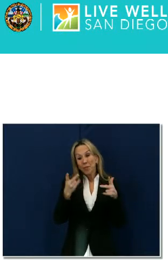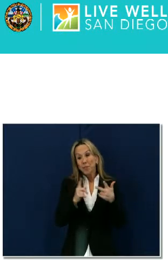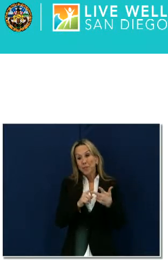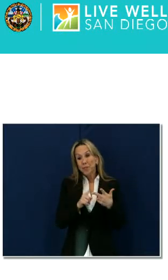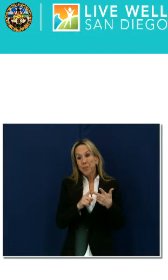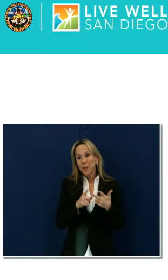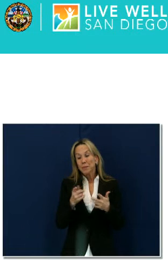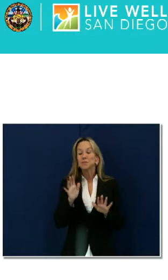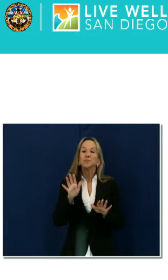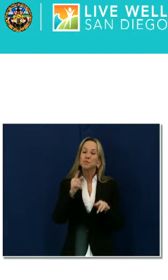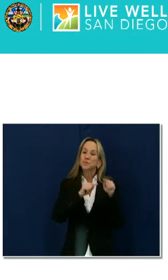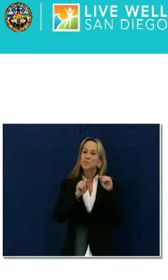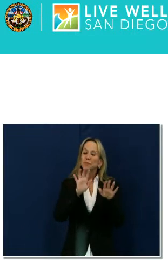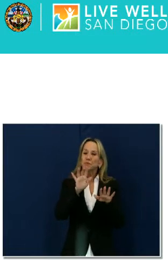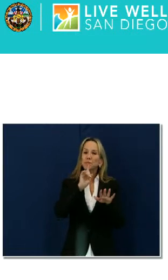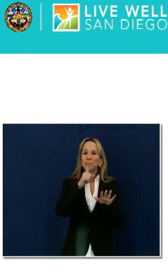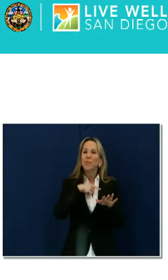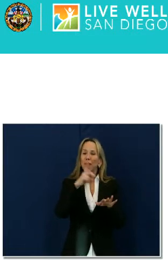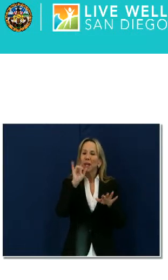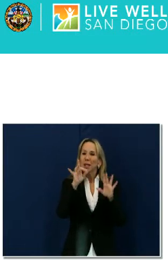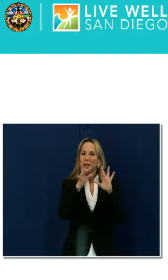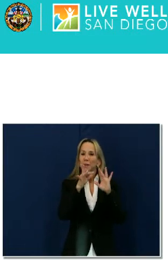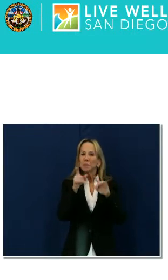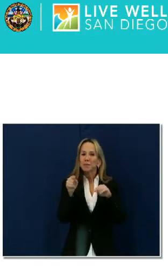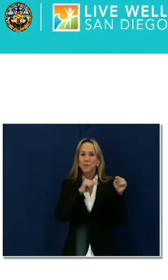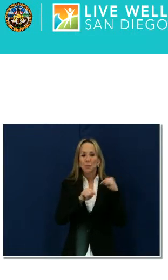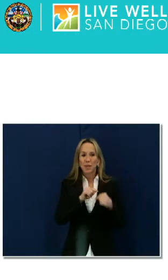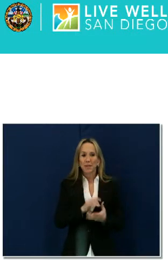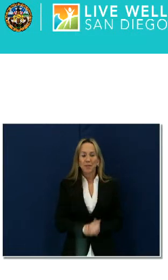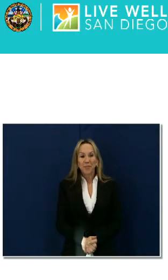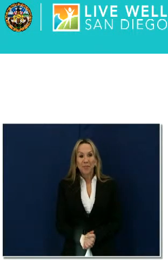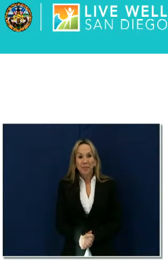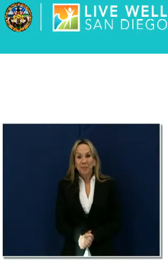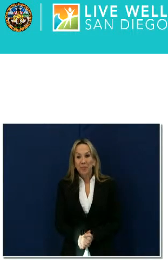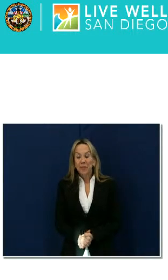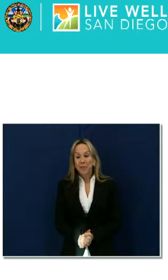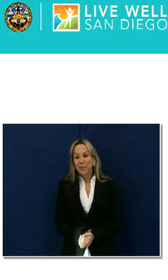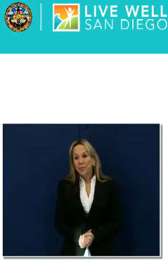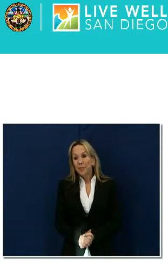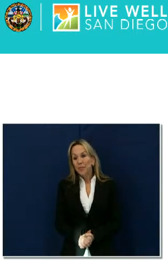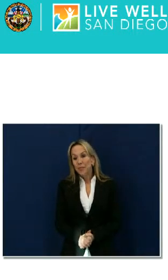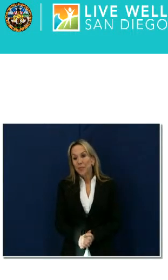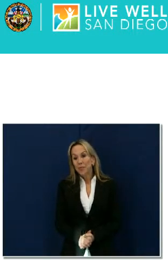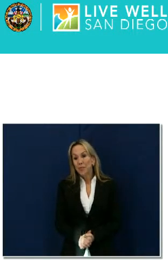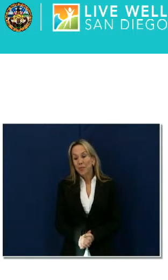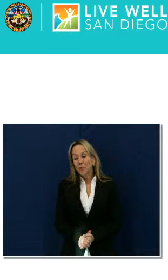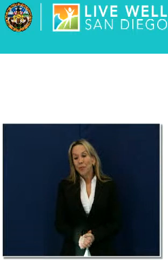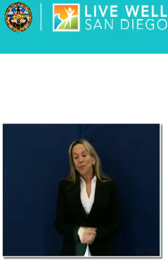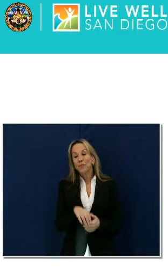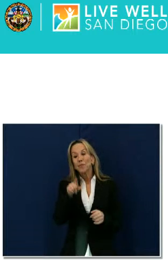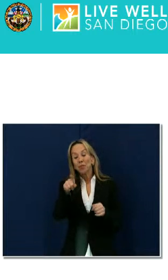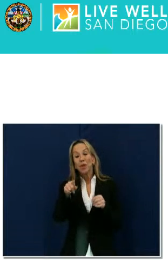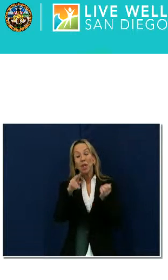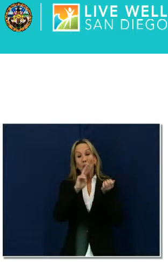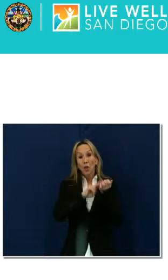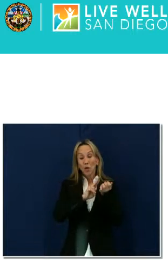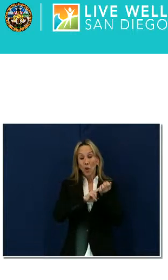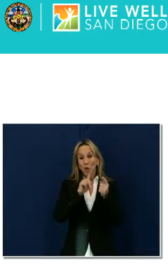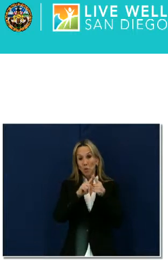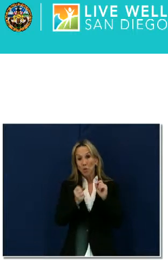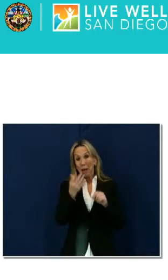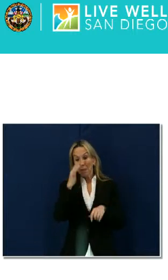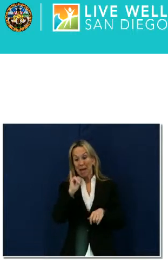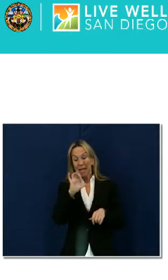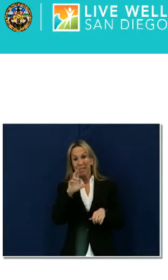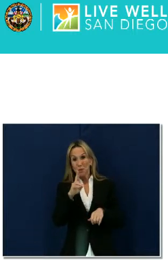and actually, I didn't mention, though, if you can go back to the last slide, currently the nurse to ICU patient